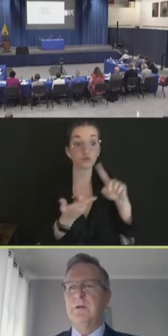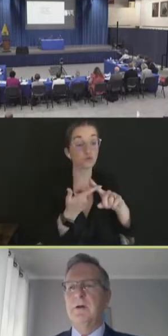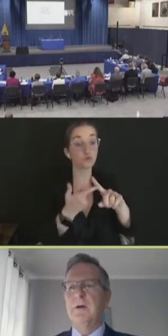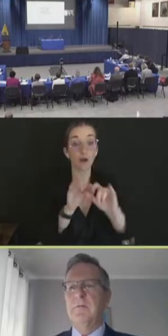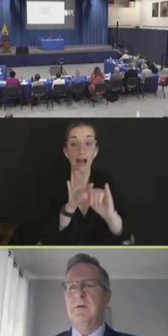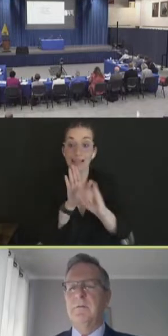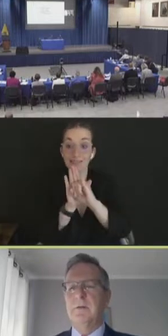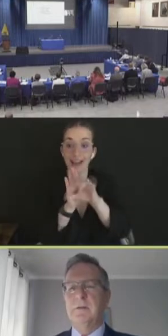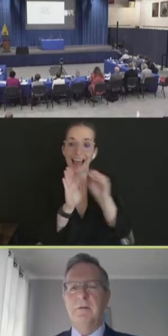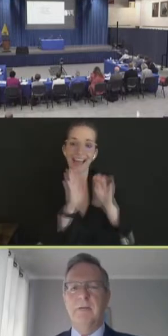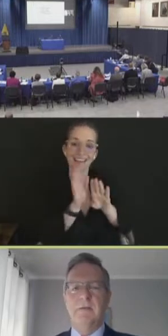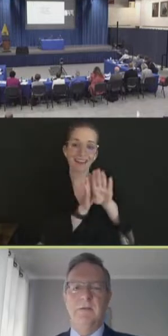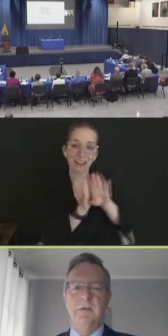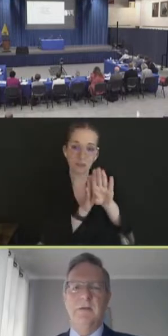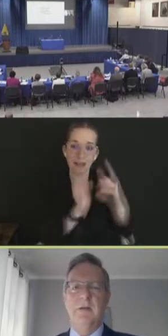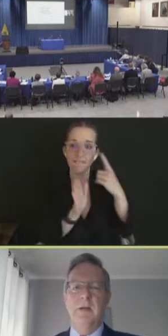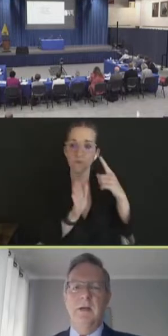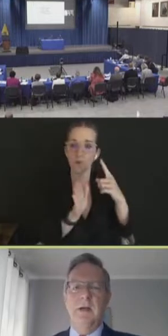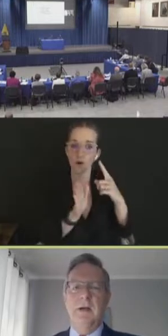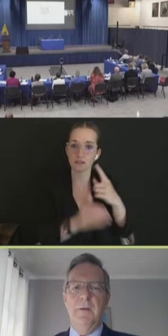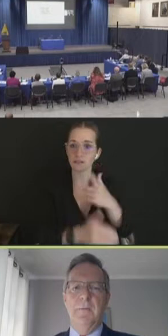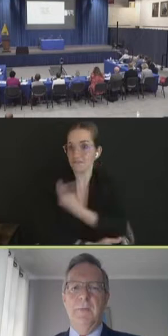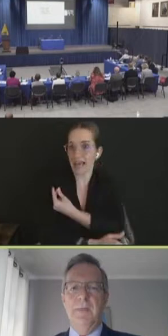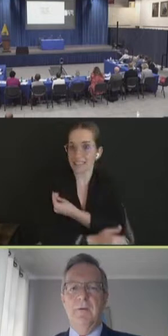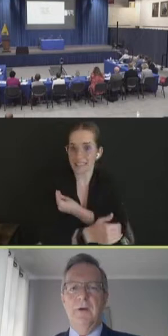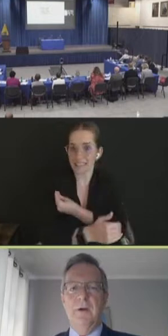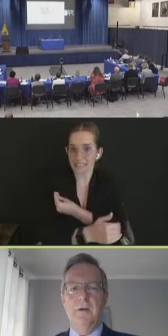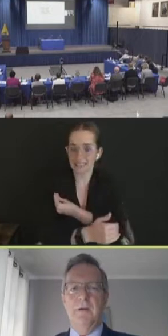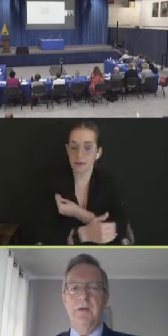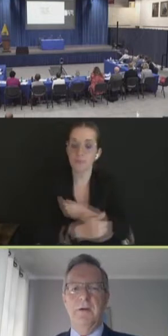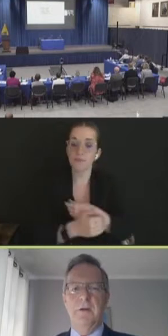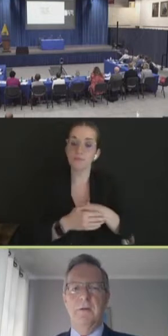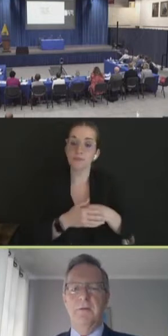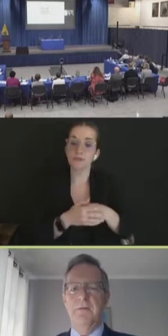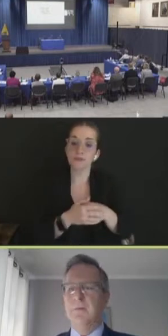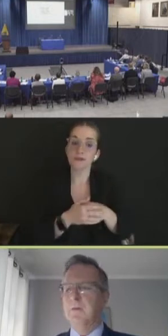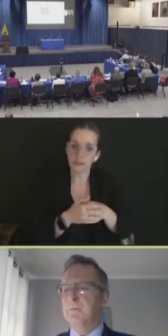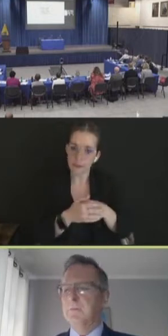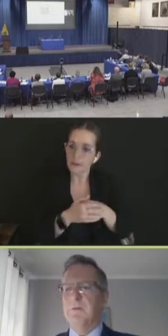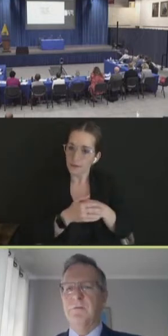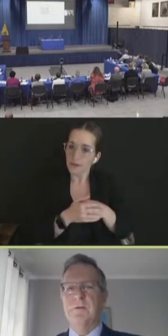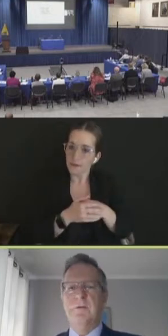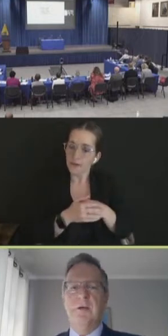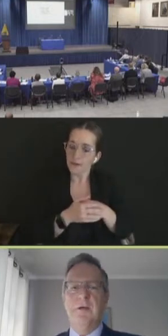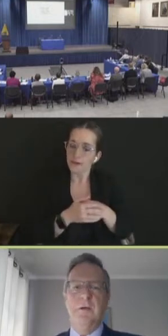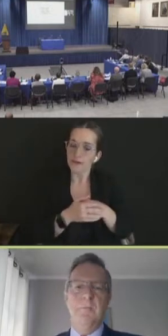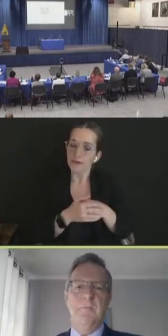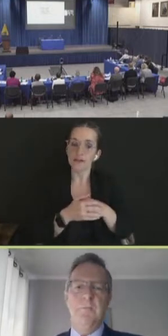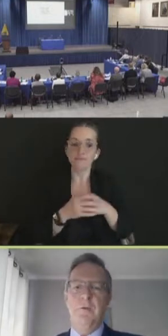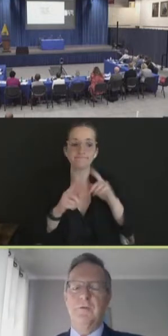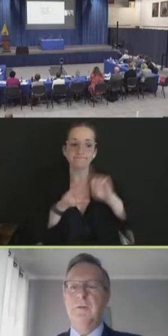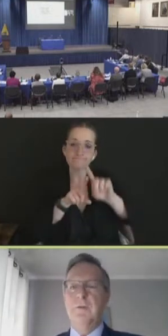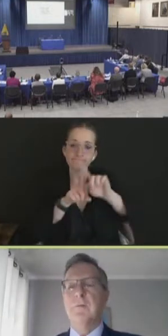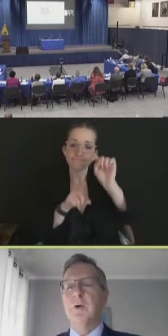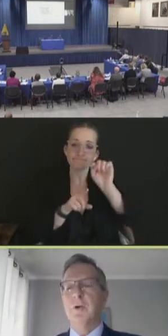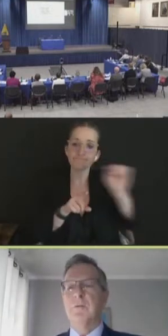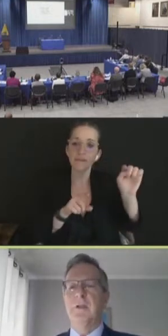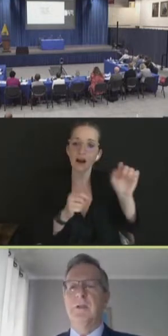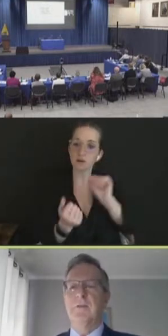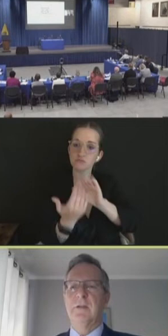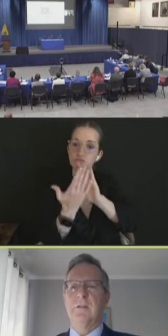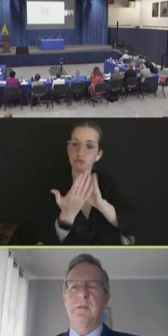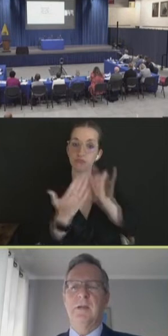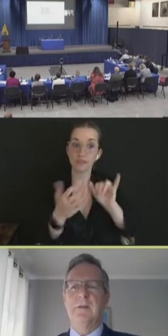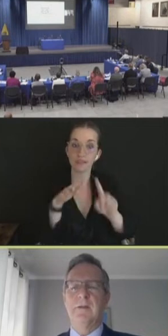development of a vaccine. There are a number of different approaches that have